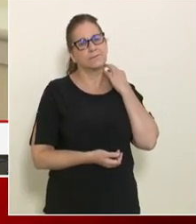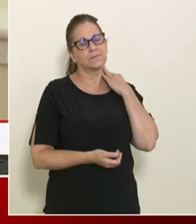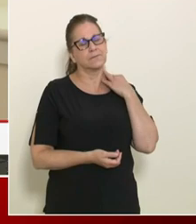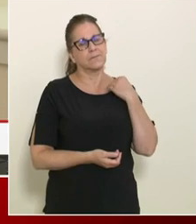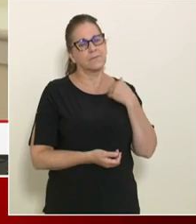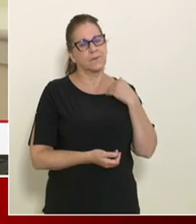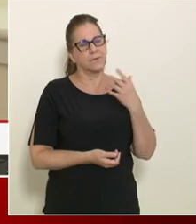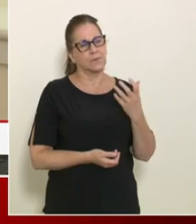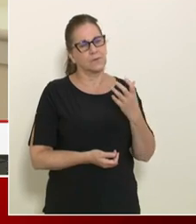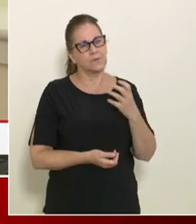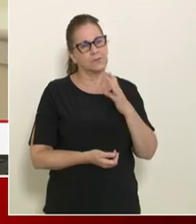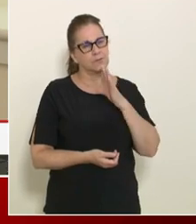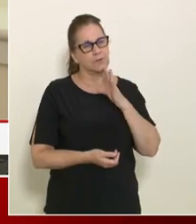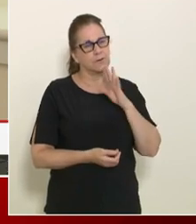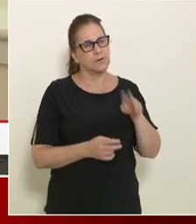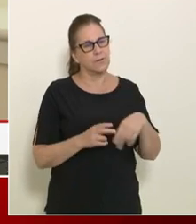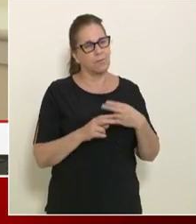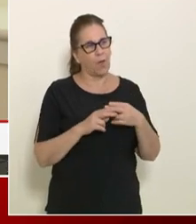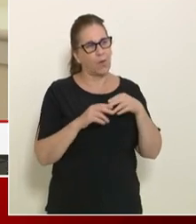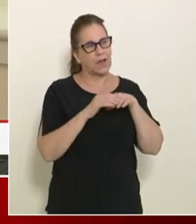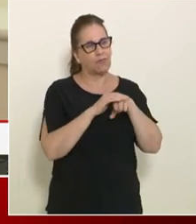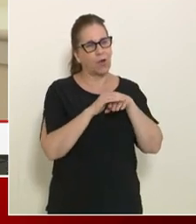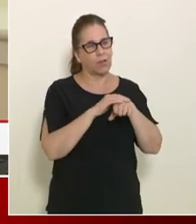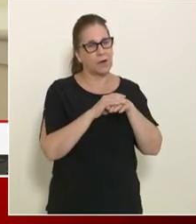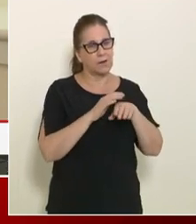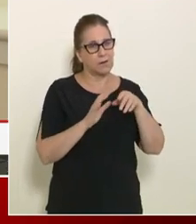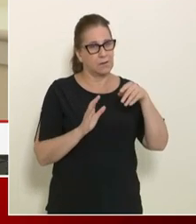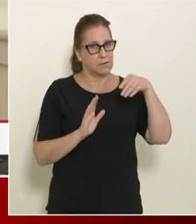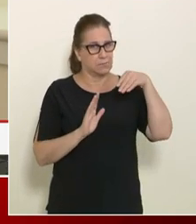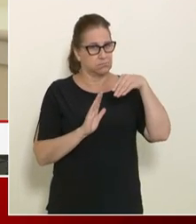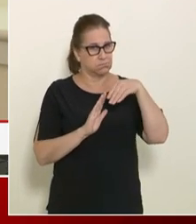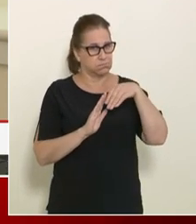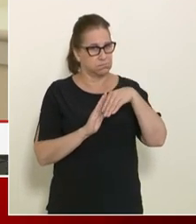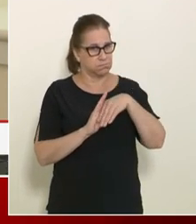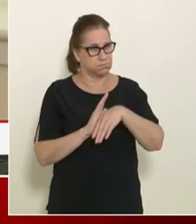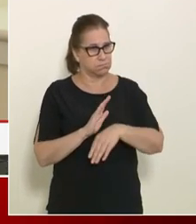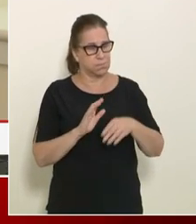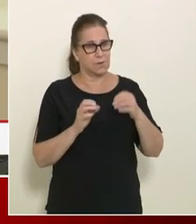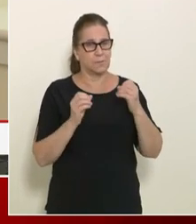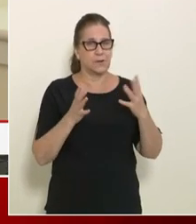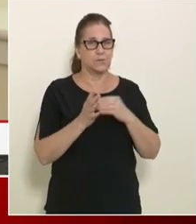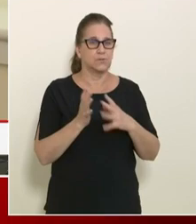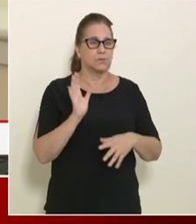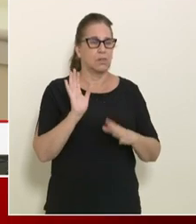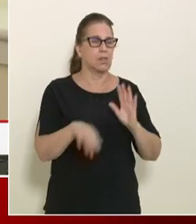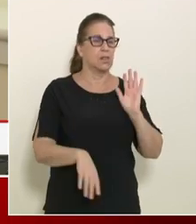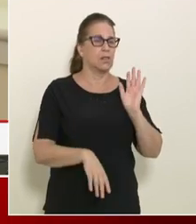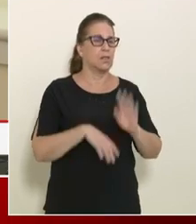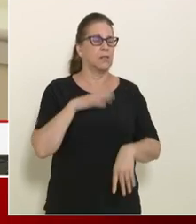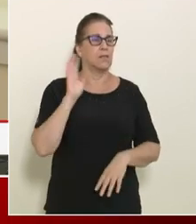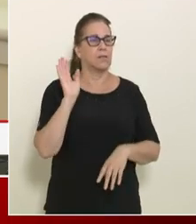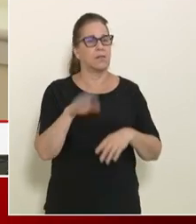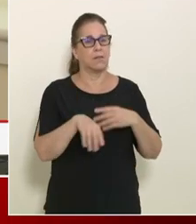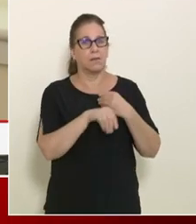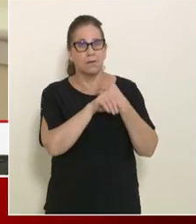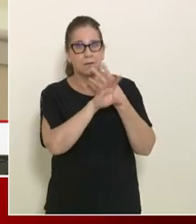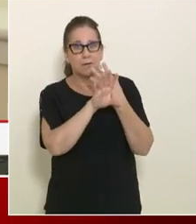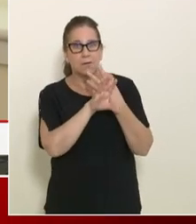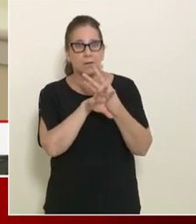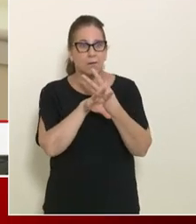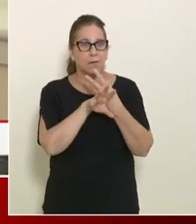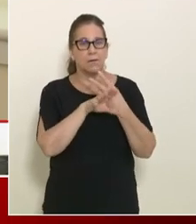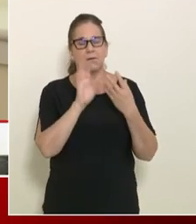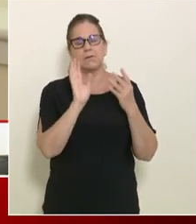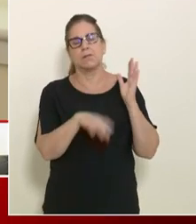seeing declines in enrollment in maybe some of our more affluent schools where families are opting for private school,